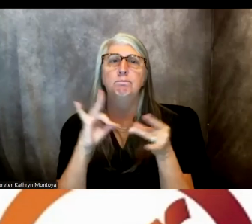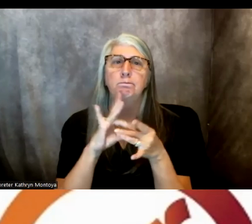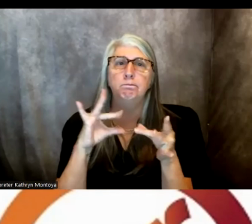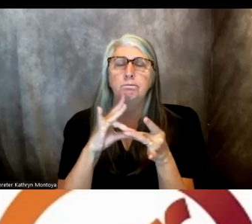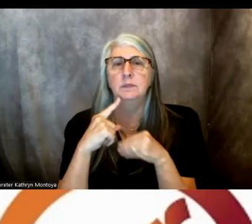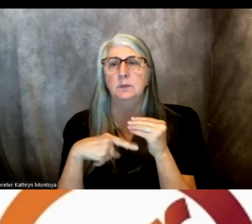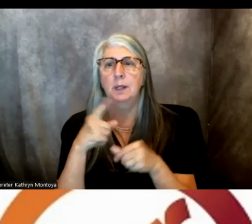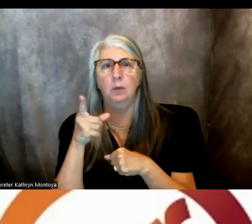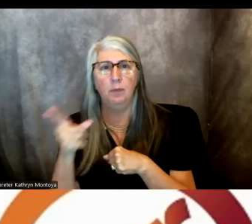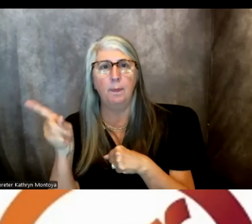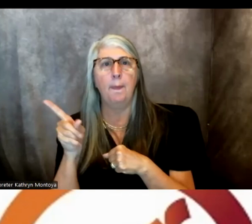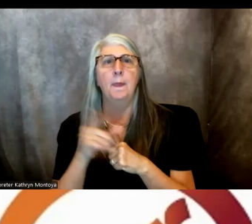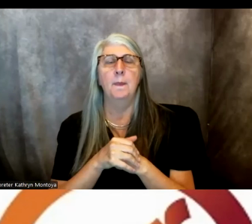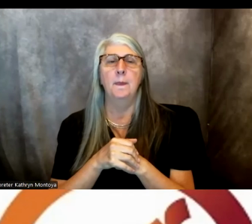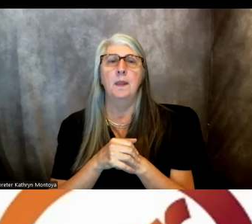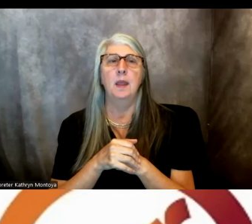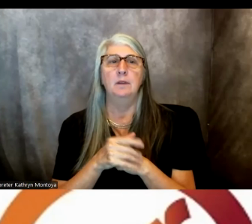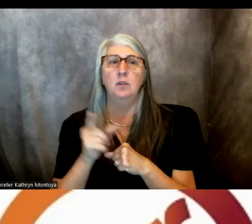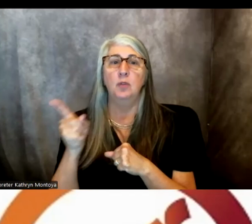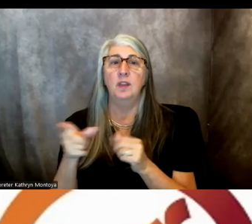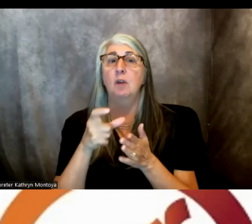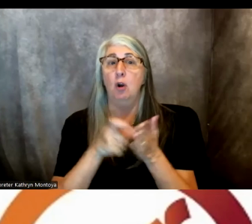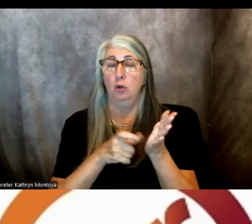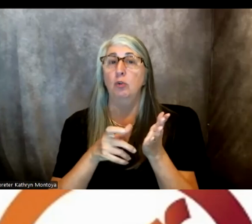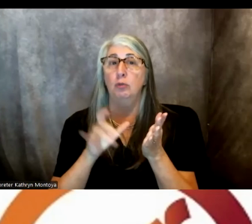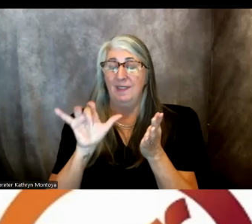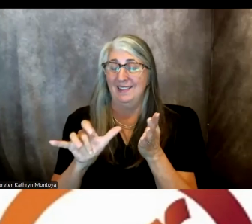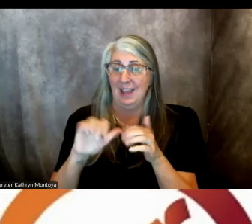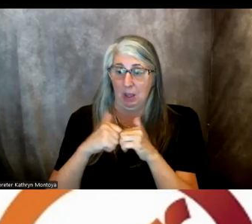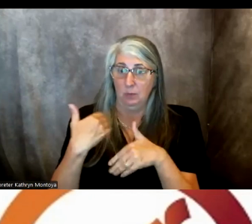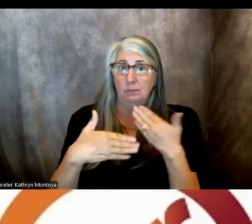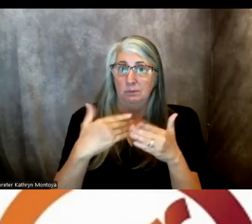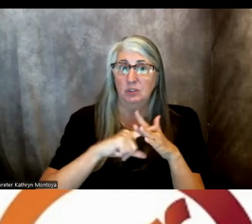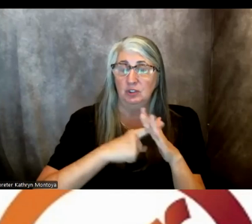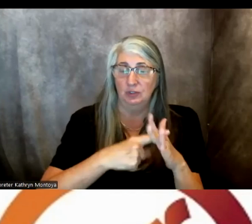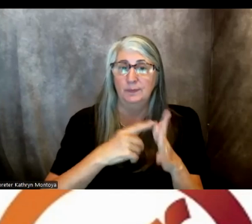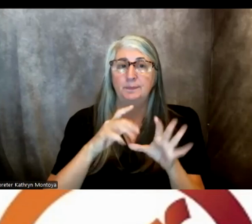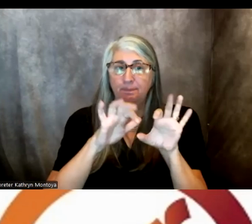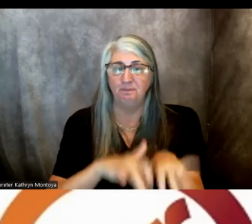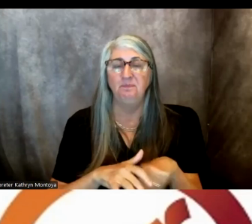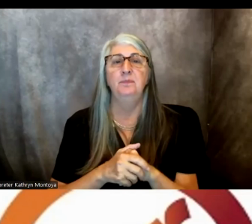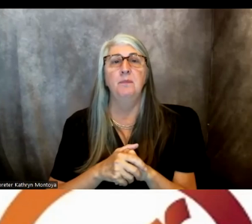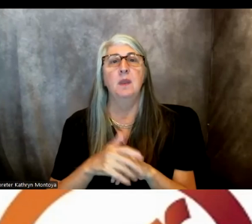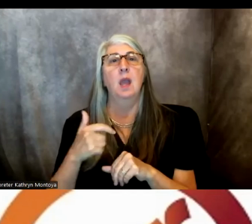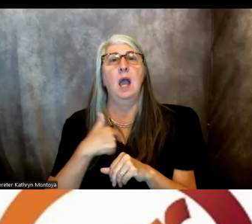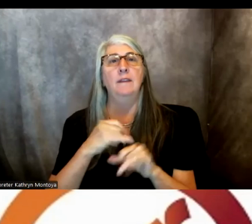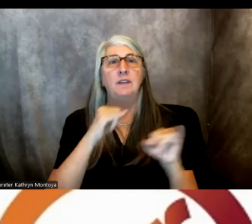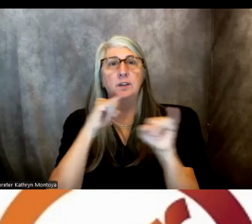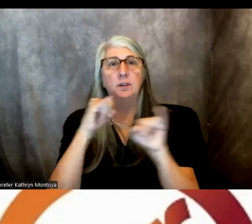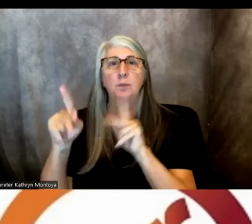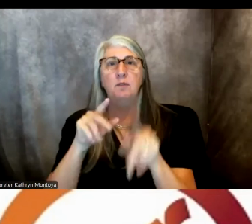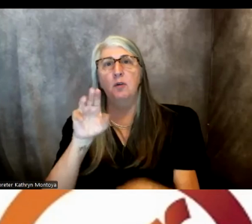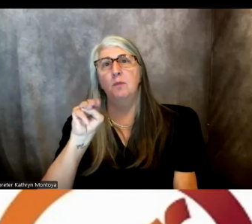the prompt for this article. And I think I had the opportunity to interview colleagues from Malaysia,